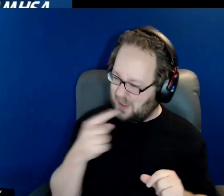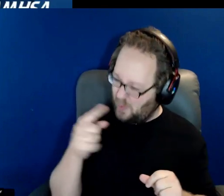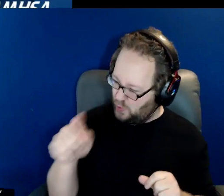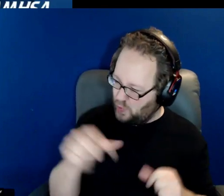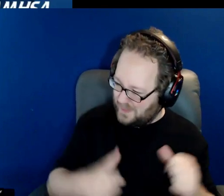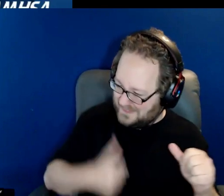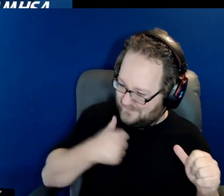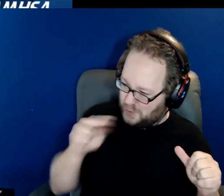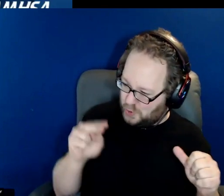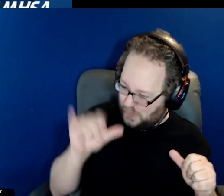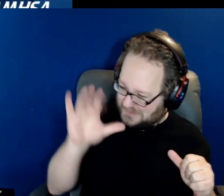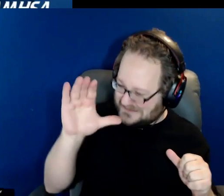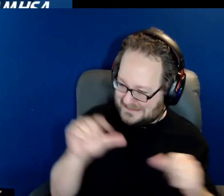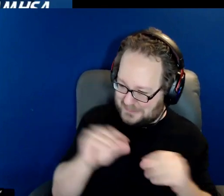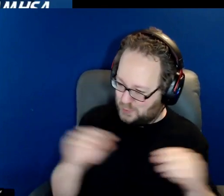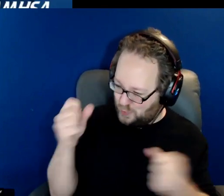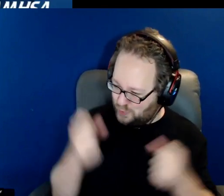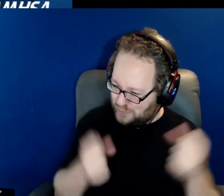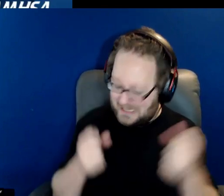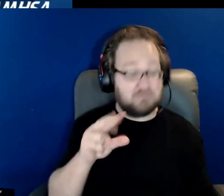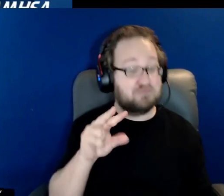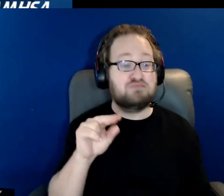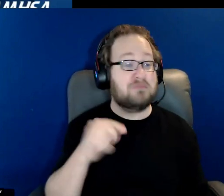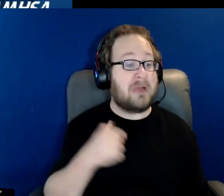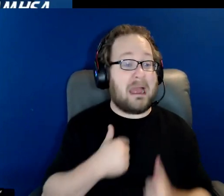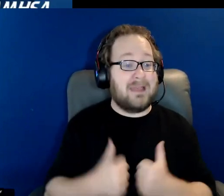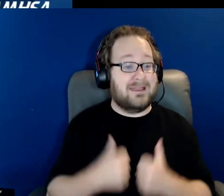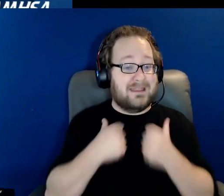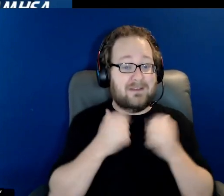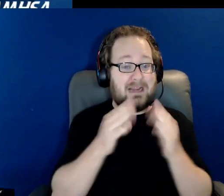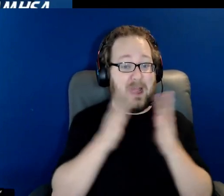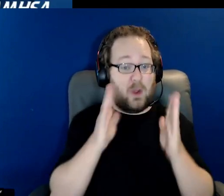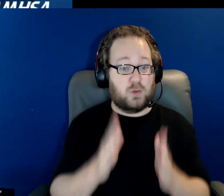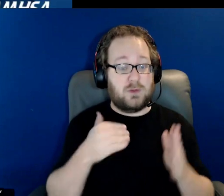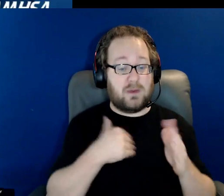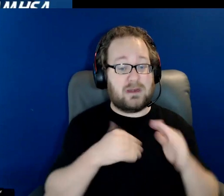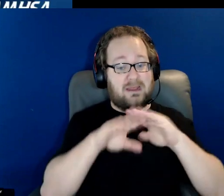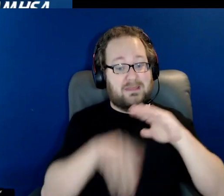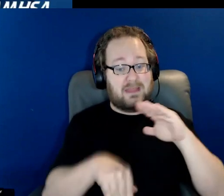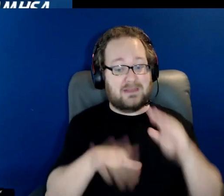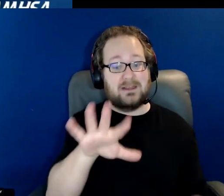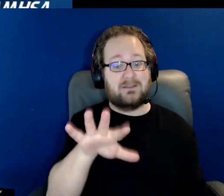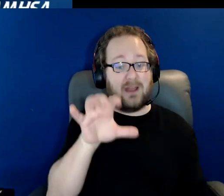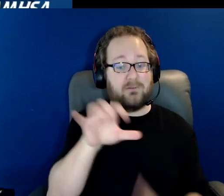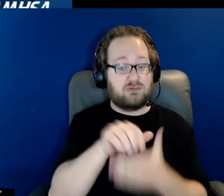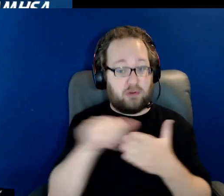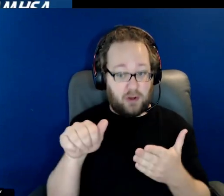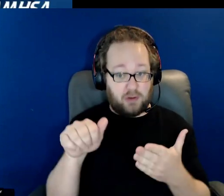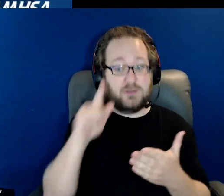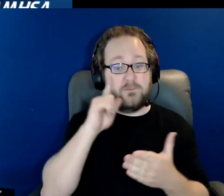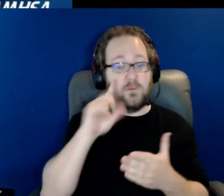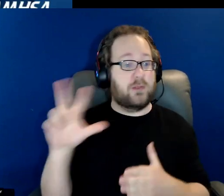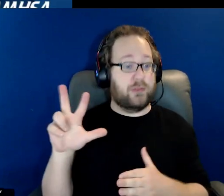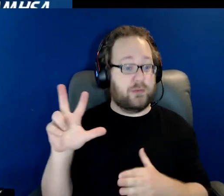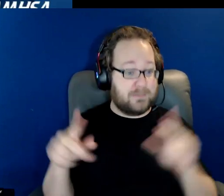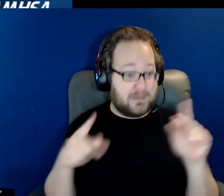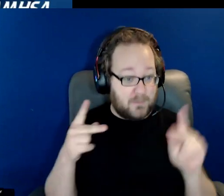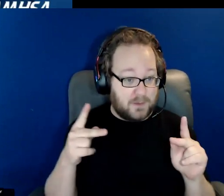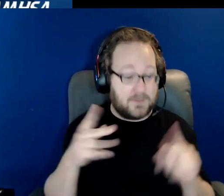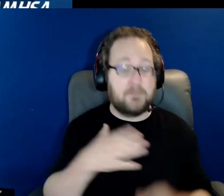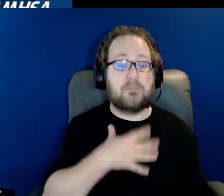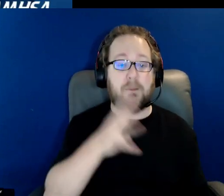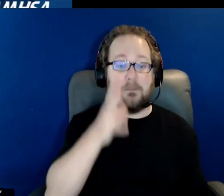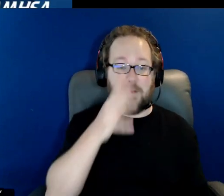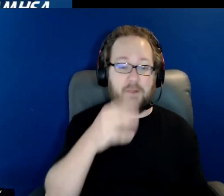as an adult, but that's not why. I lived in a household that had less than $500 a month for 3 people. My mother had